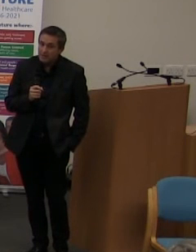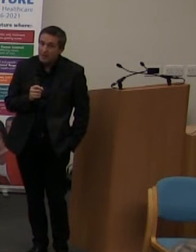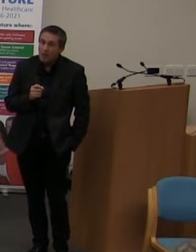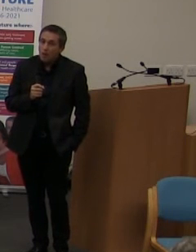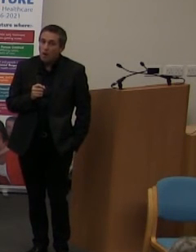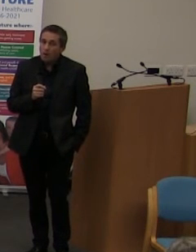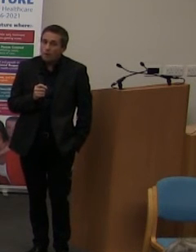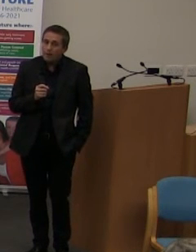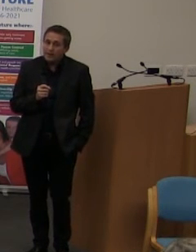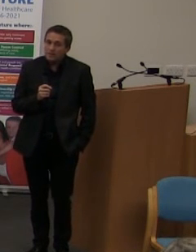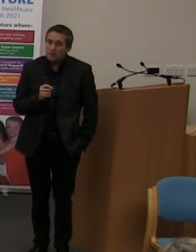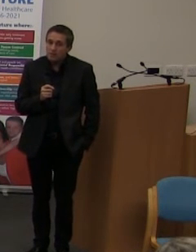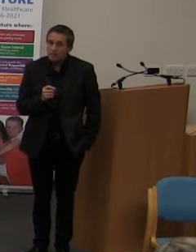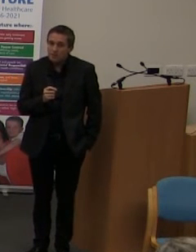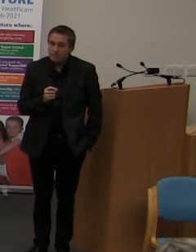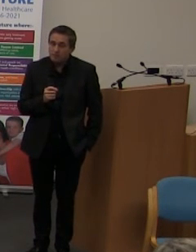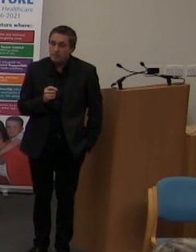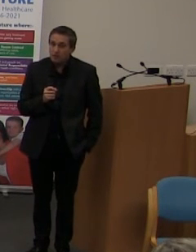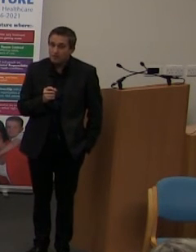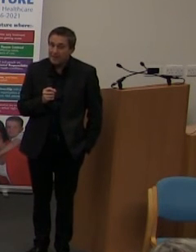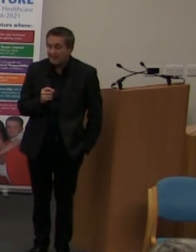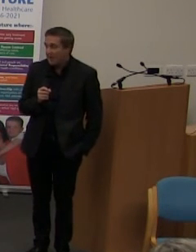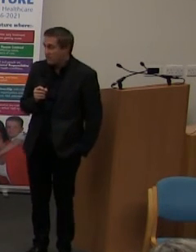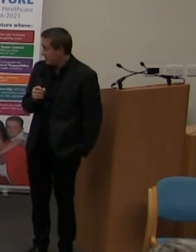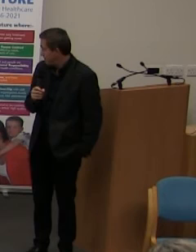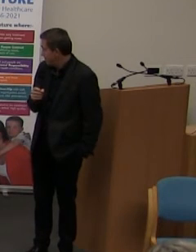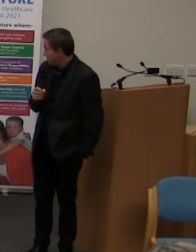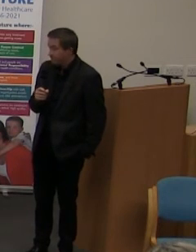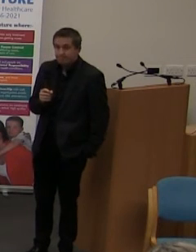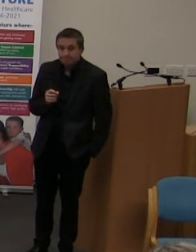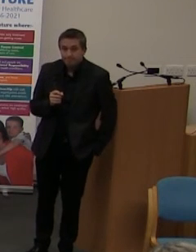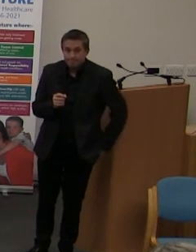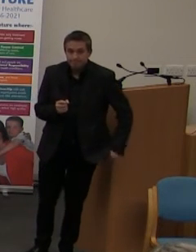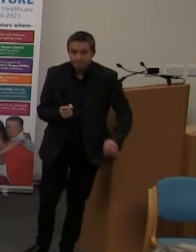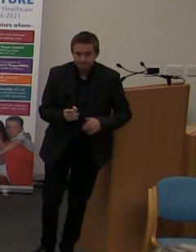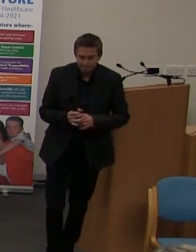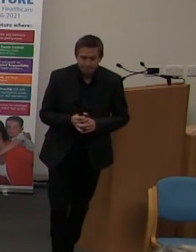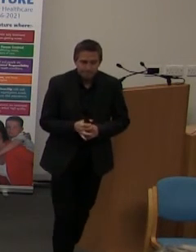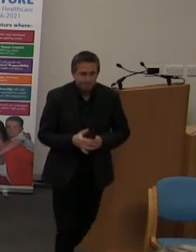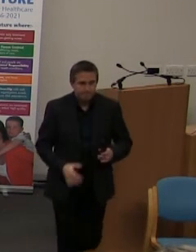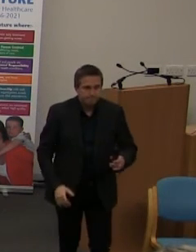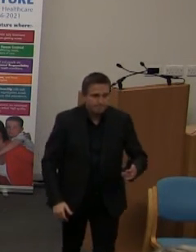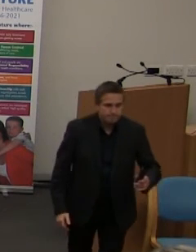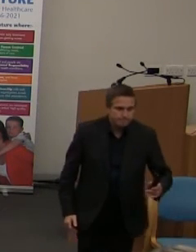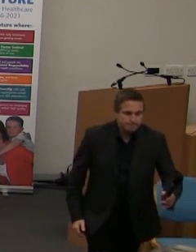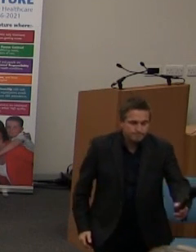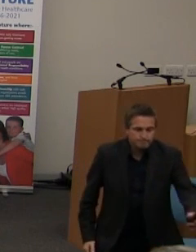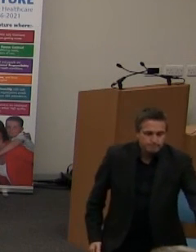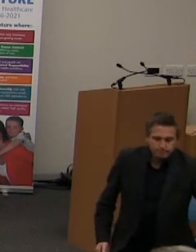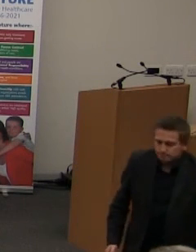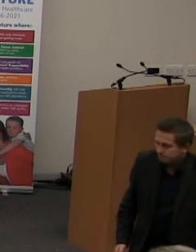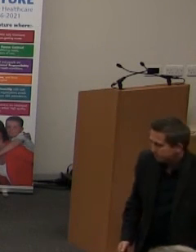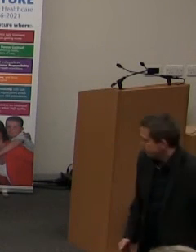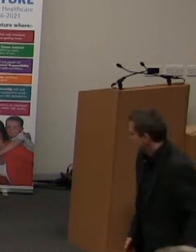technology, what other ways could be used for them to be able to contact Alfie? Okay, thank you for that question. We had a little